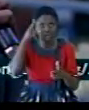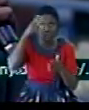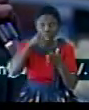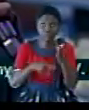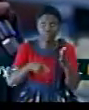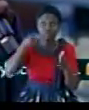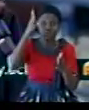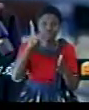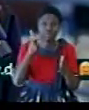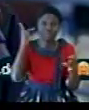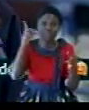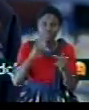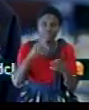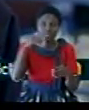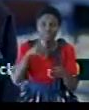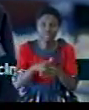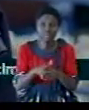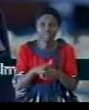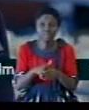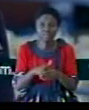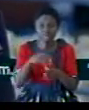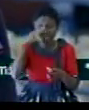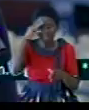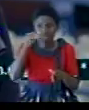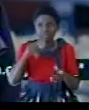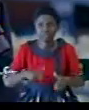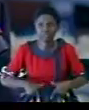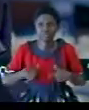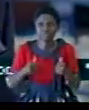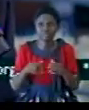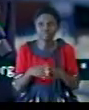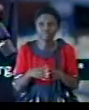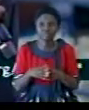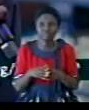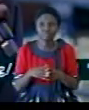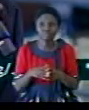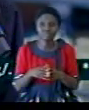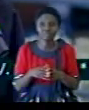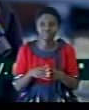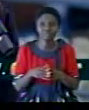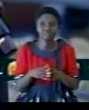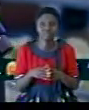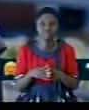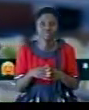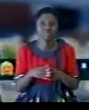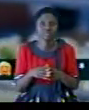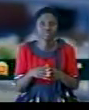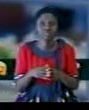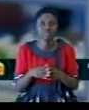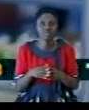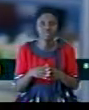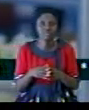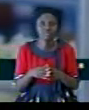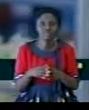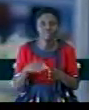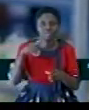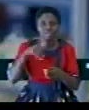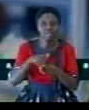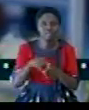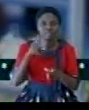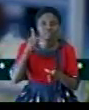was attending Mountain of Fire Miracle Ministries. Last year, I joined in 1996 when this problem